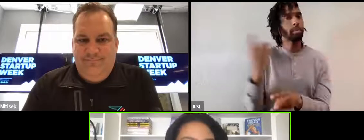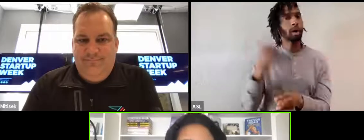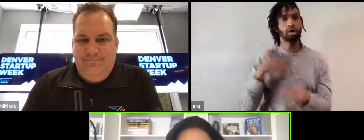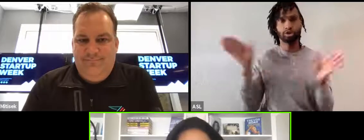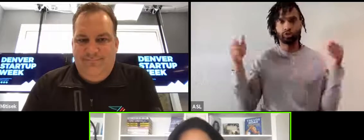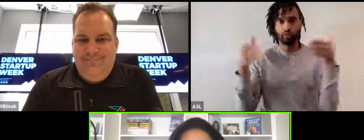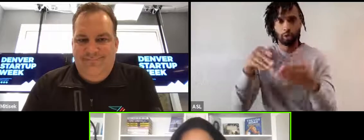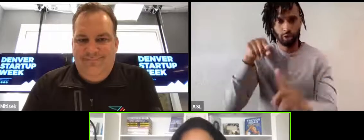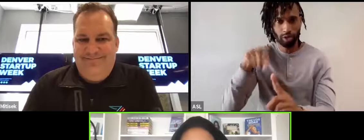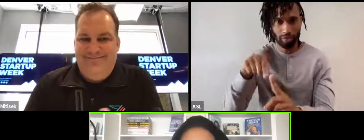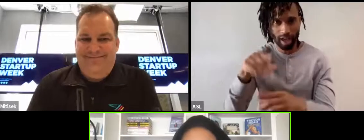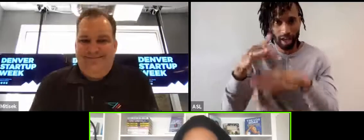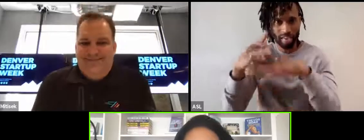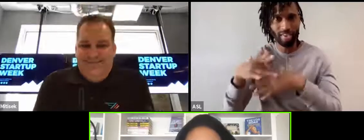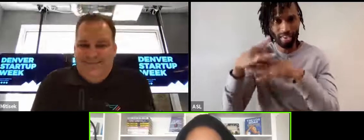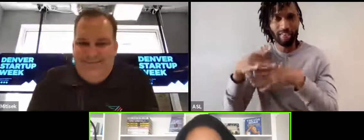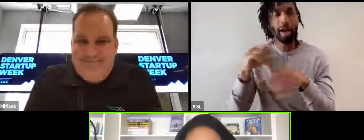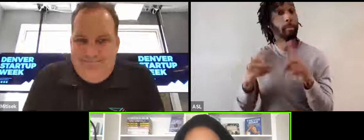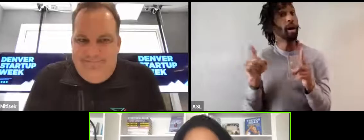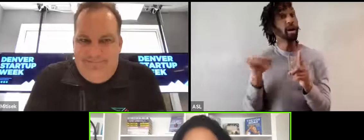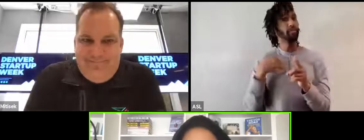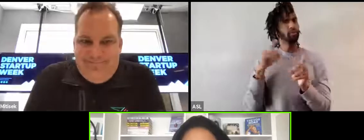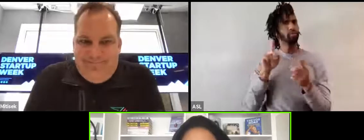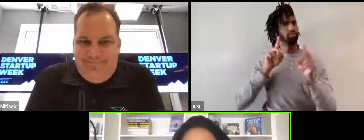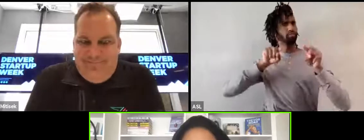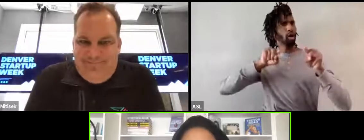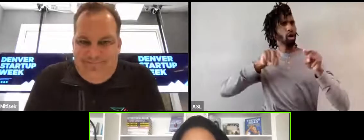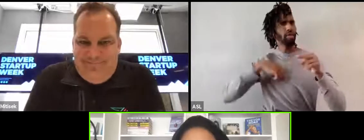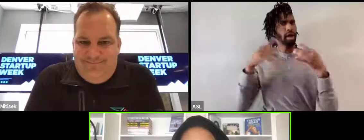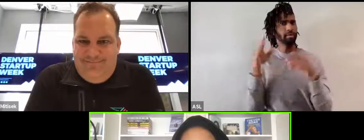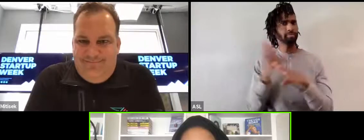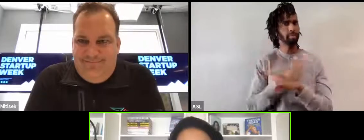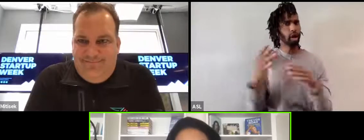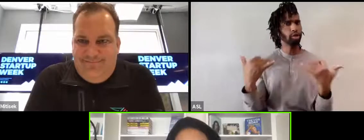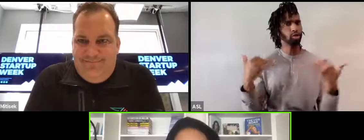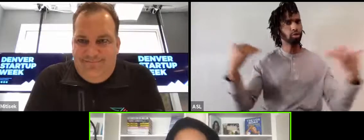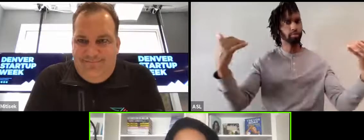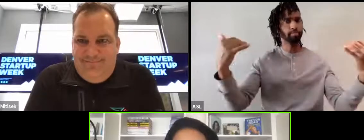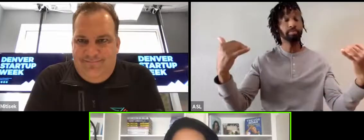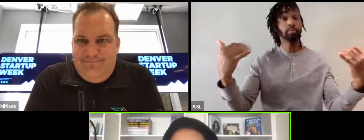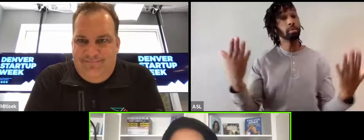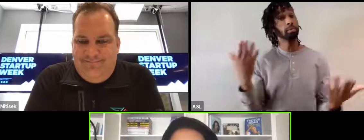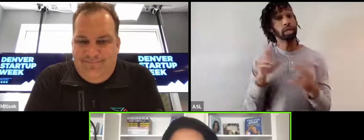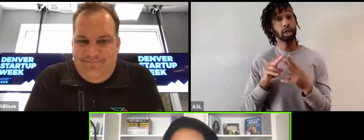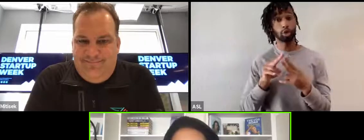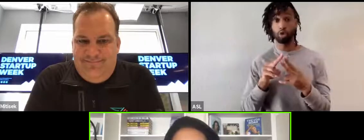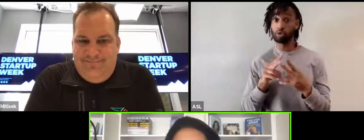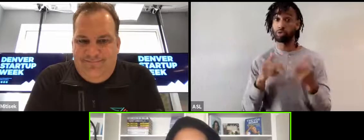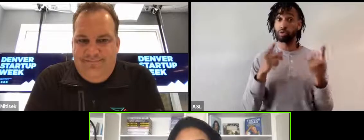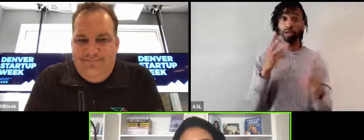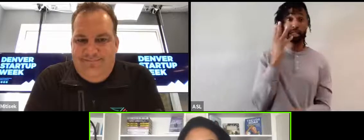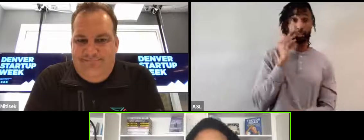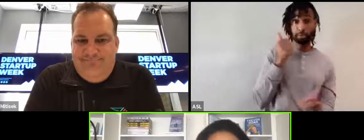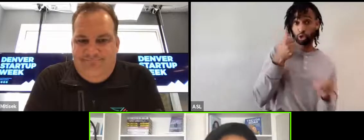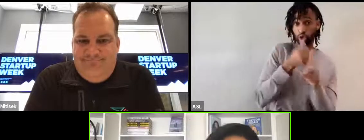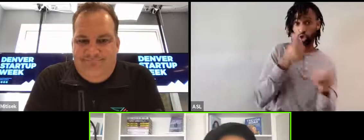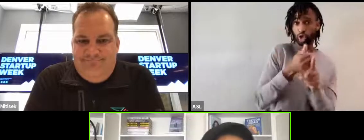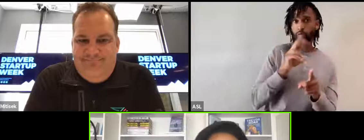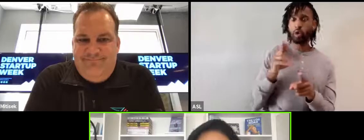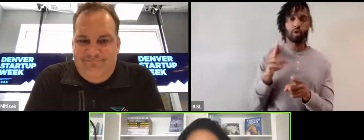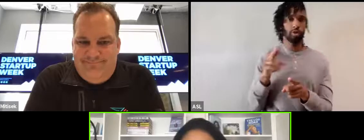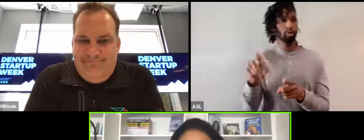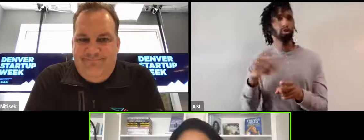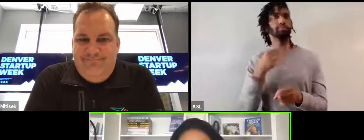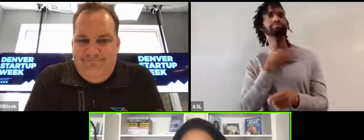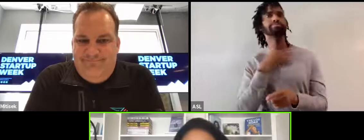reason. But if you've been to that type of concert, you may have either had this happen to you or been the person asking this